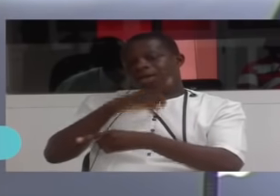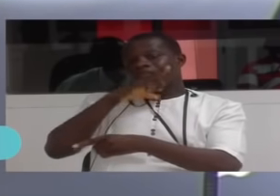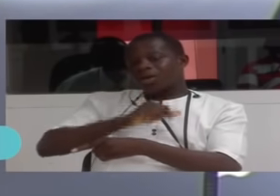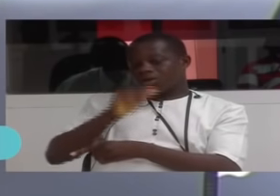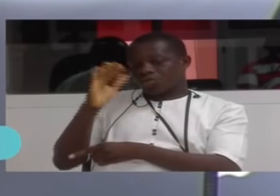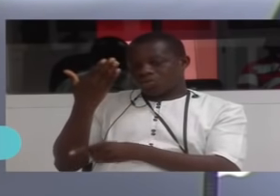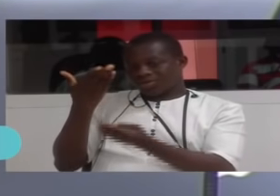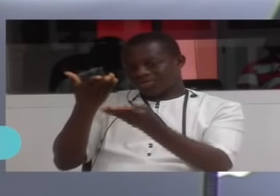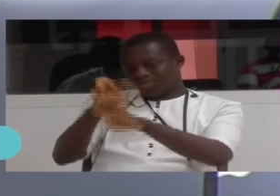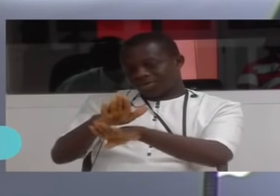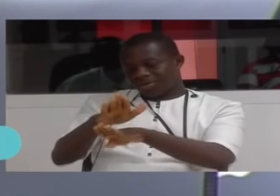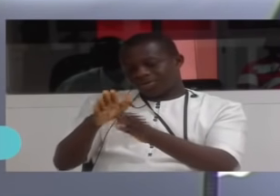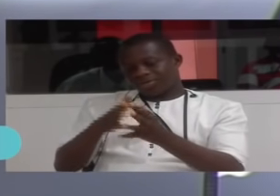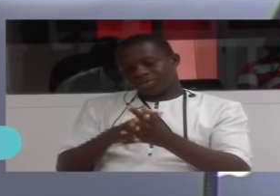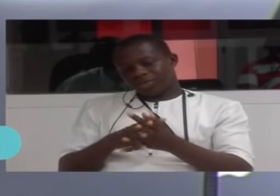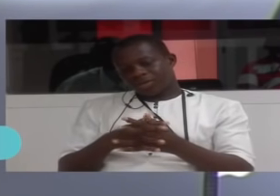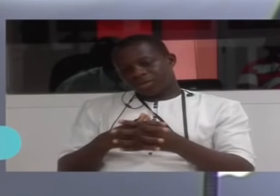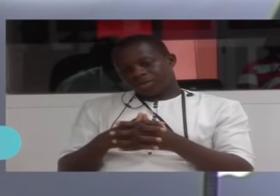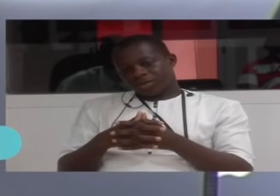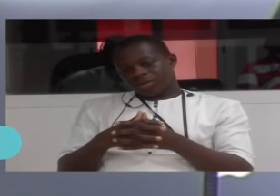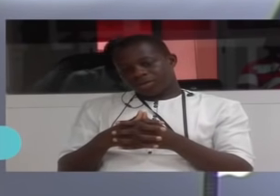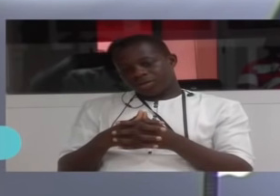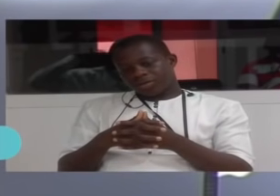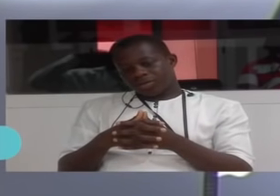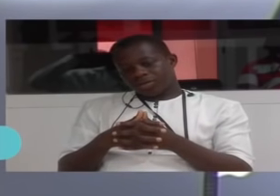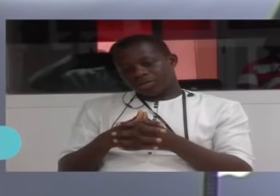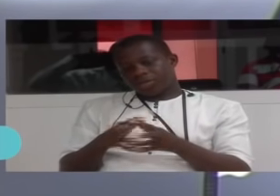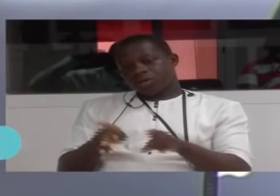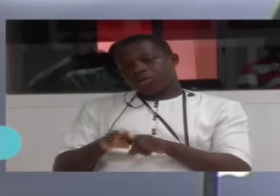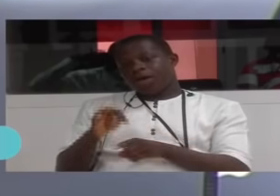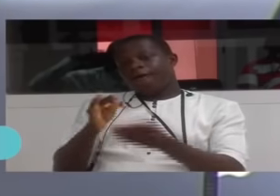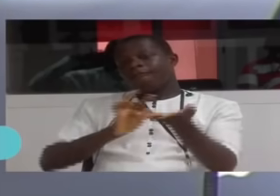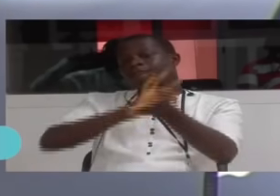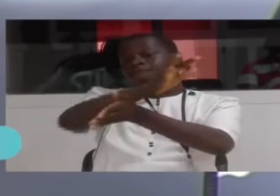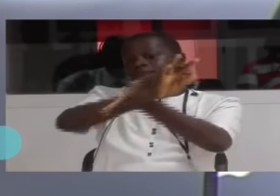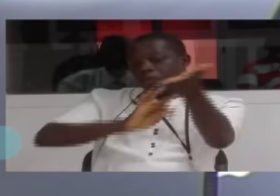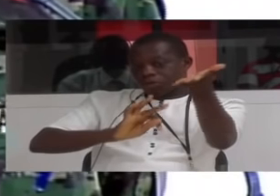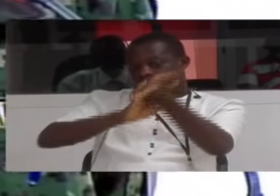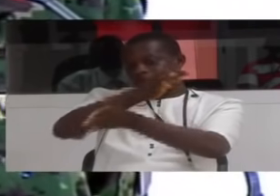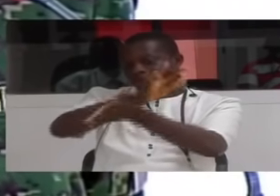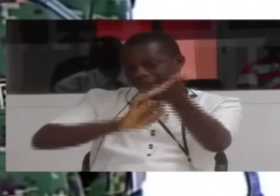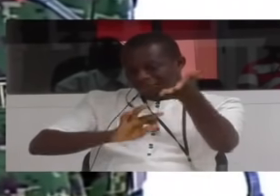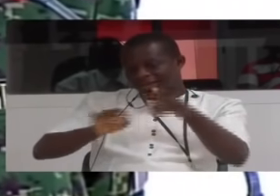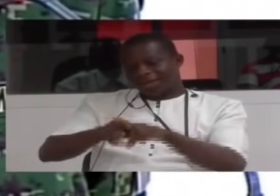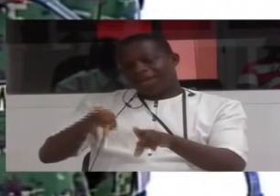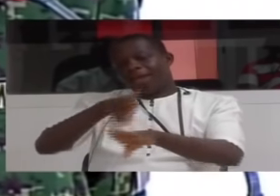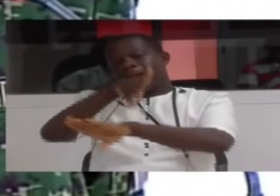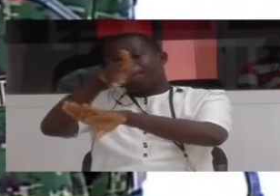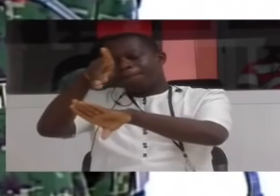wax ban tunda la bir Gambia fi wala ban dikala? Wa foñu la foñu barab bobu moy barab bu nga